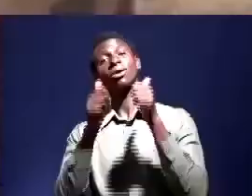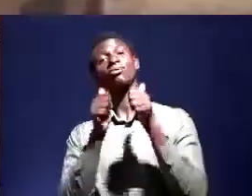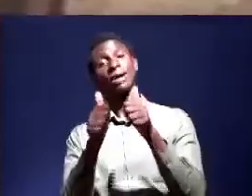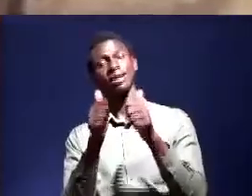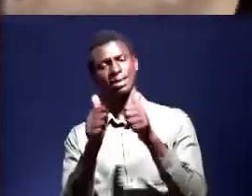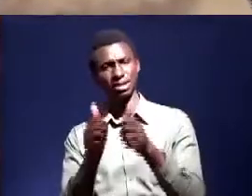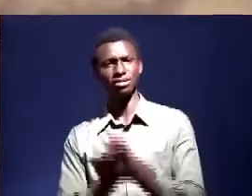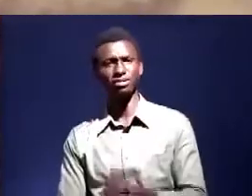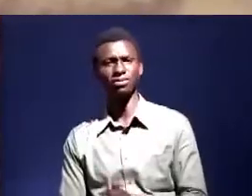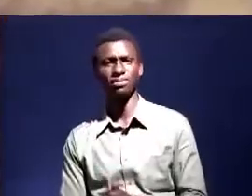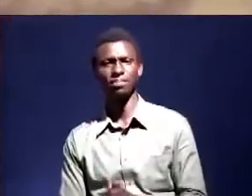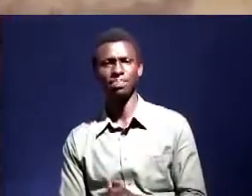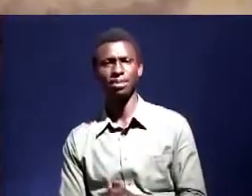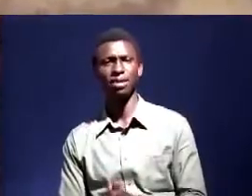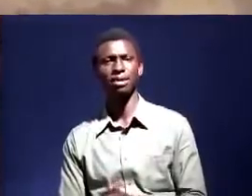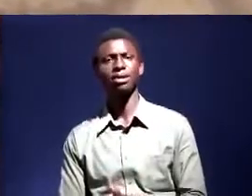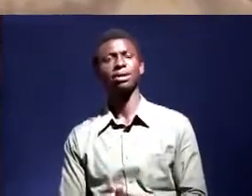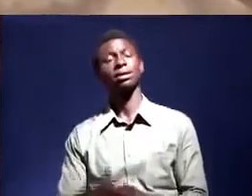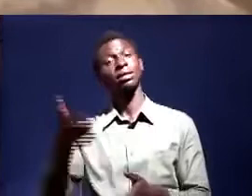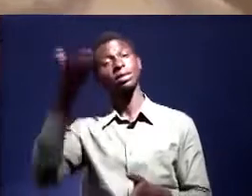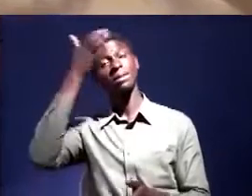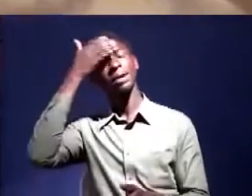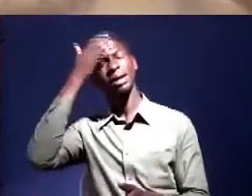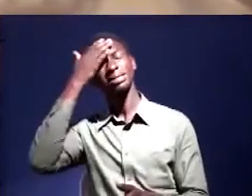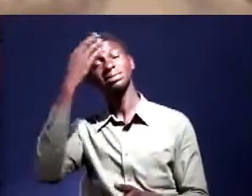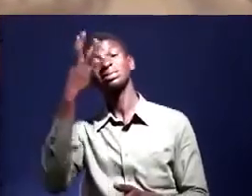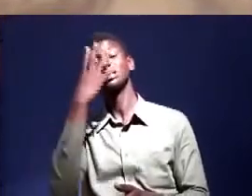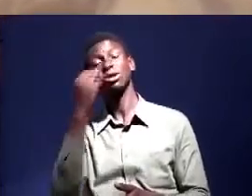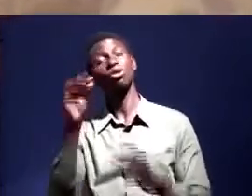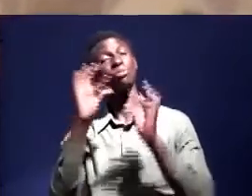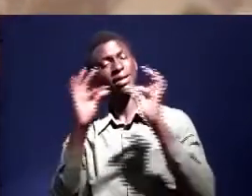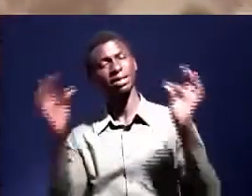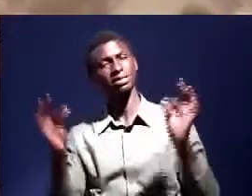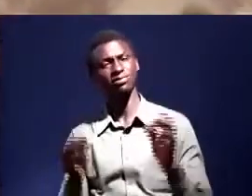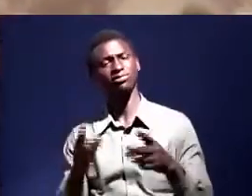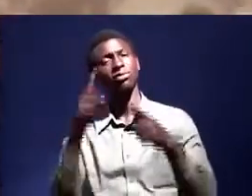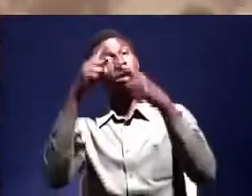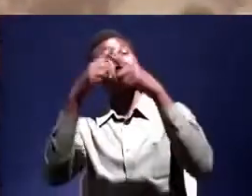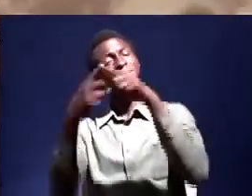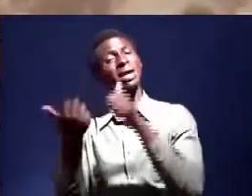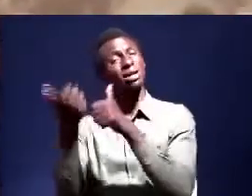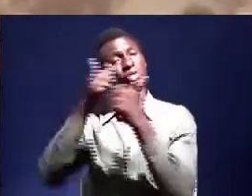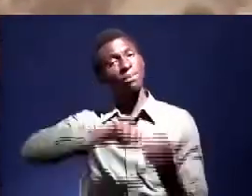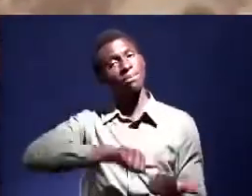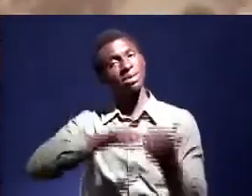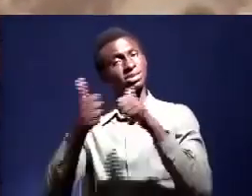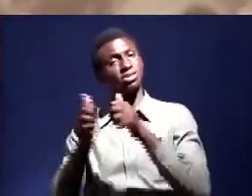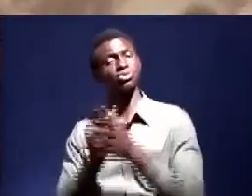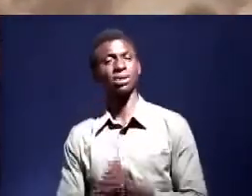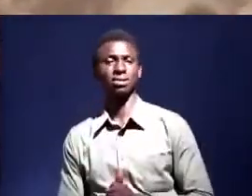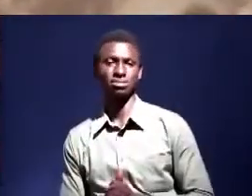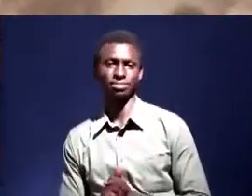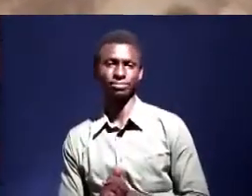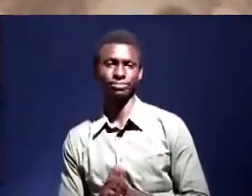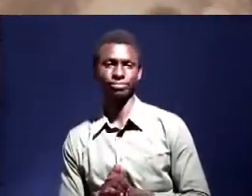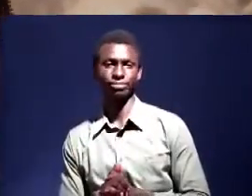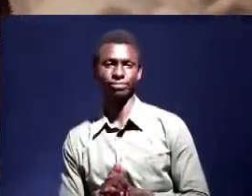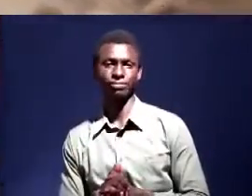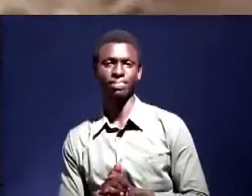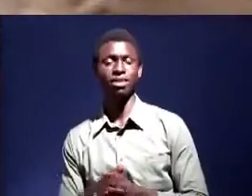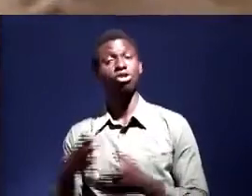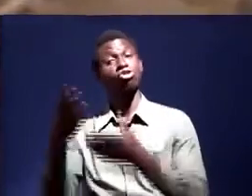Spirit. Once you are baptized, the gift of the Holy Spirit enters your life.